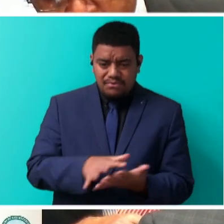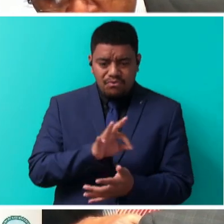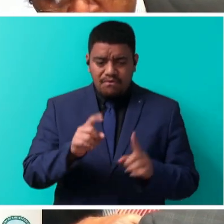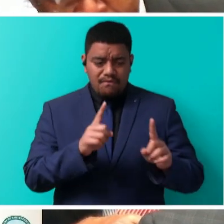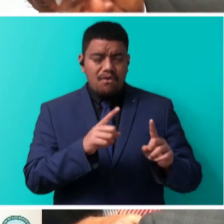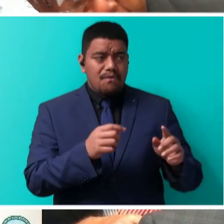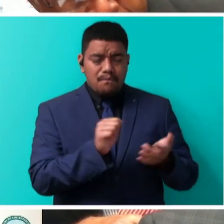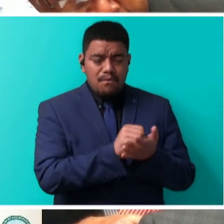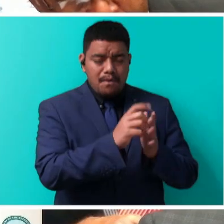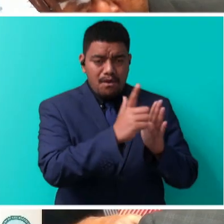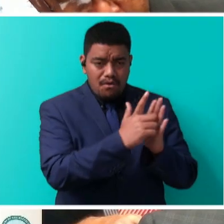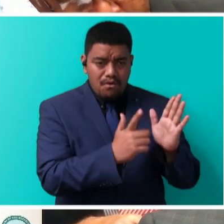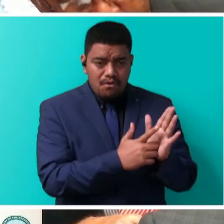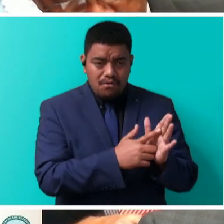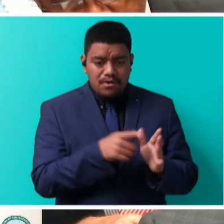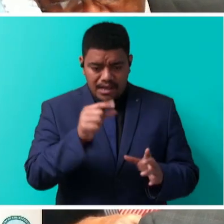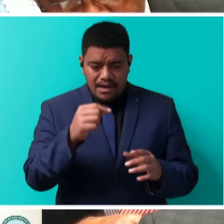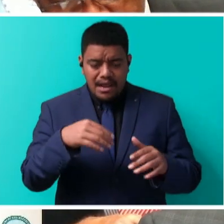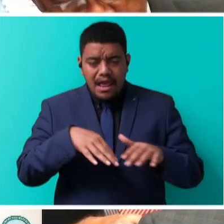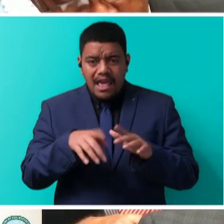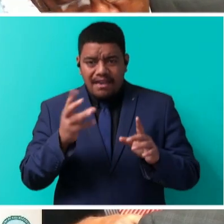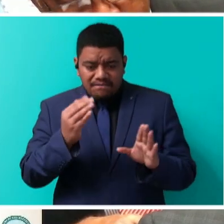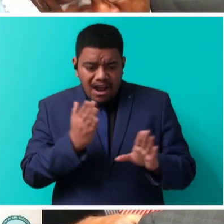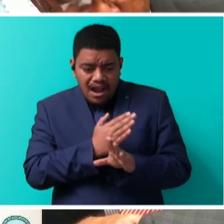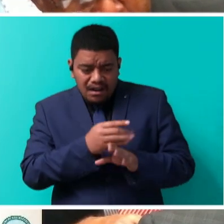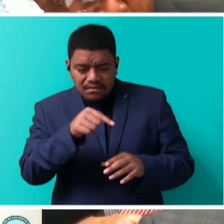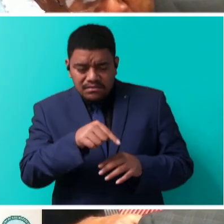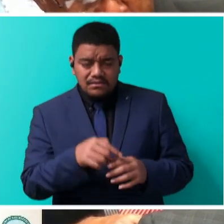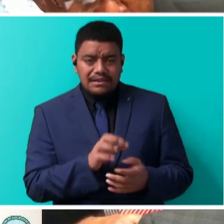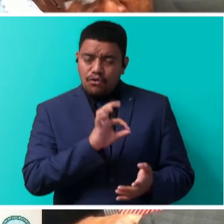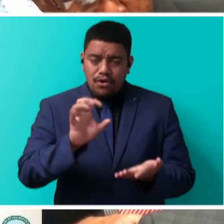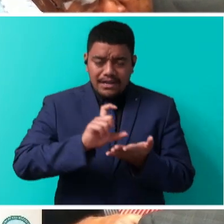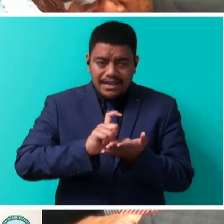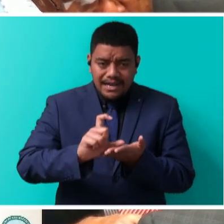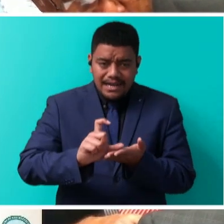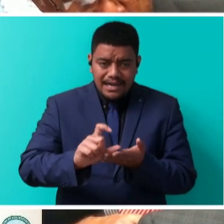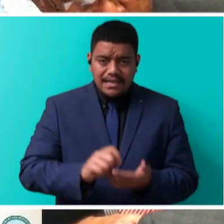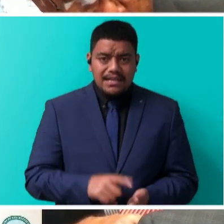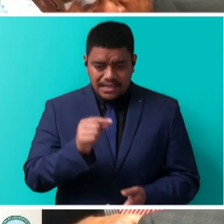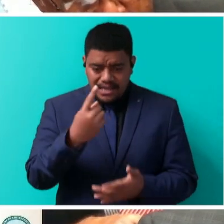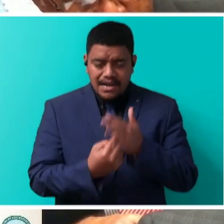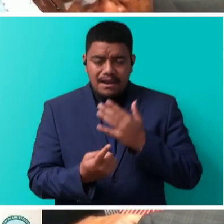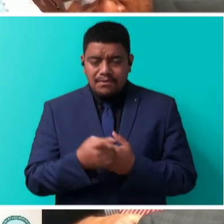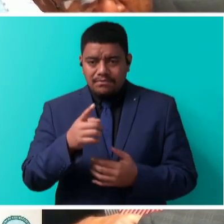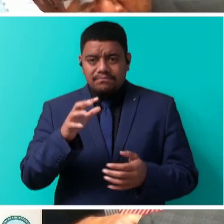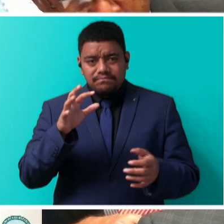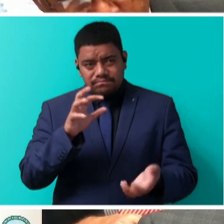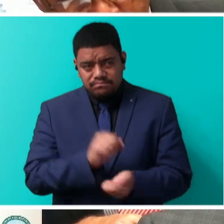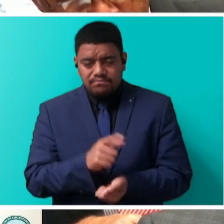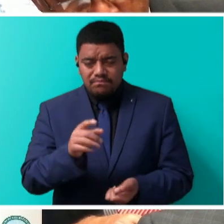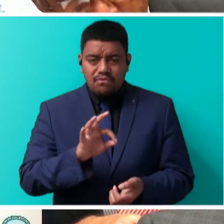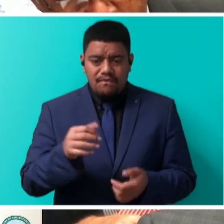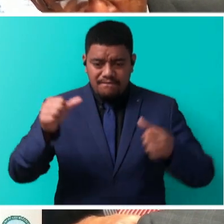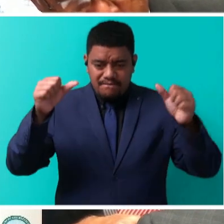existing laws, contain loopholes, creating uncertainty and unintended consequences, implementation failure,